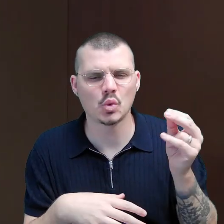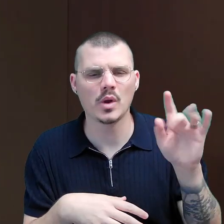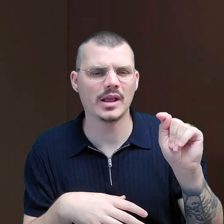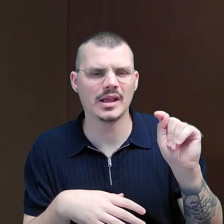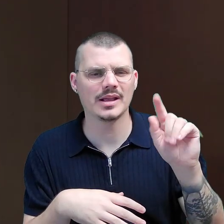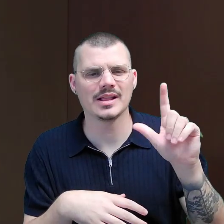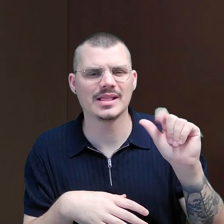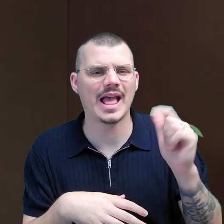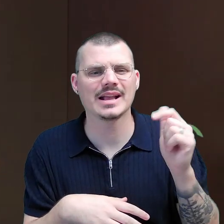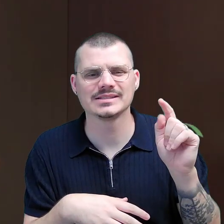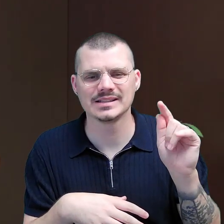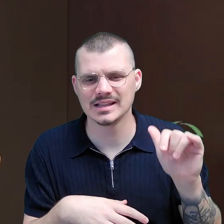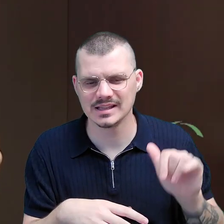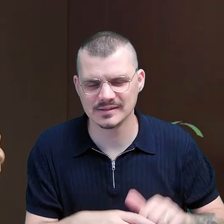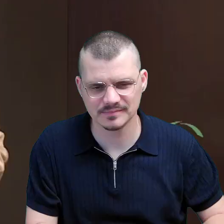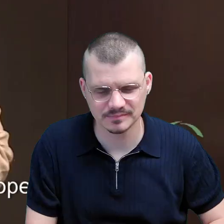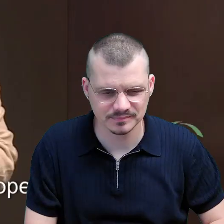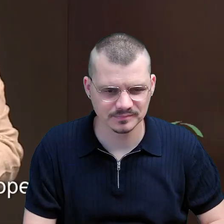laxity.